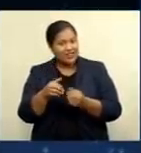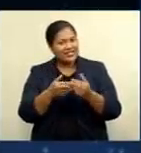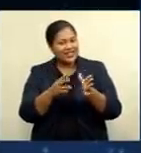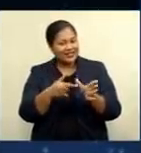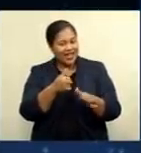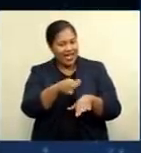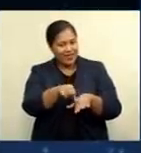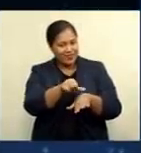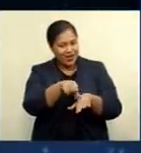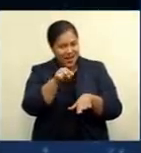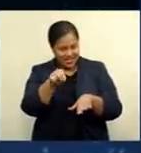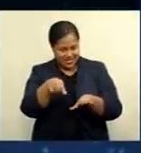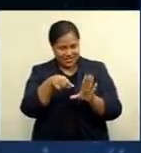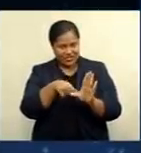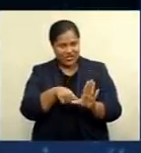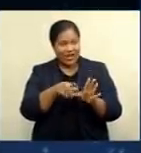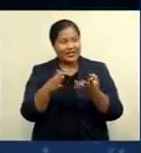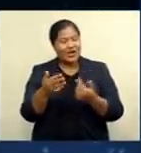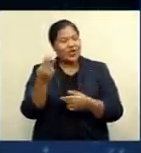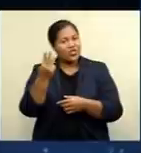April this year. There are now